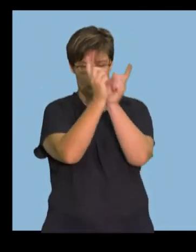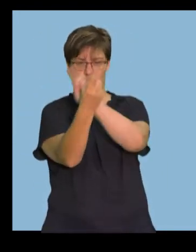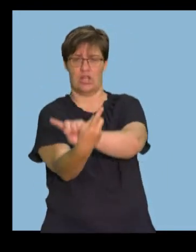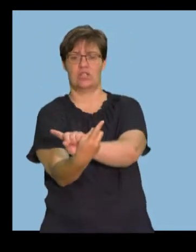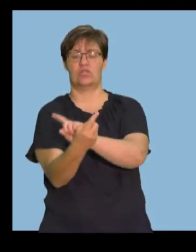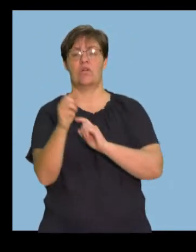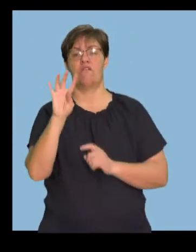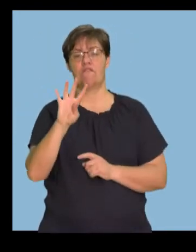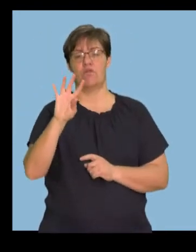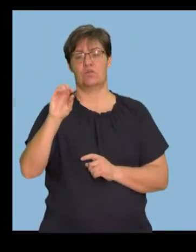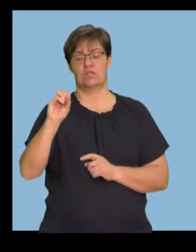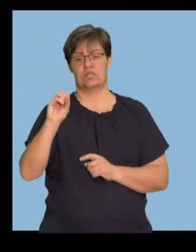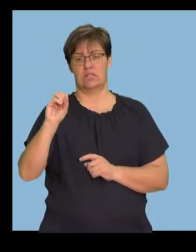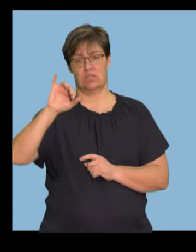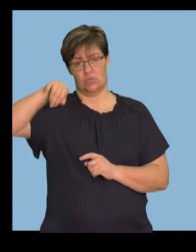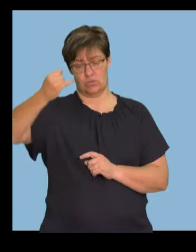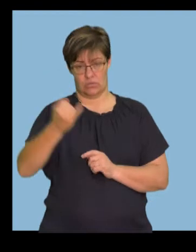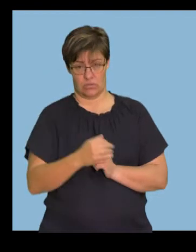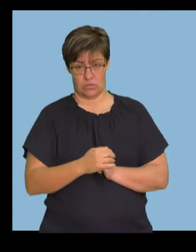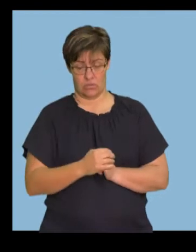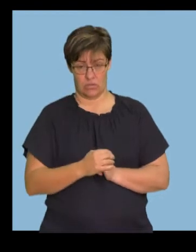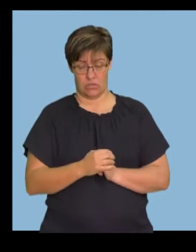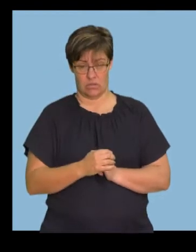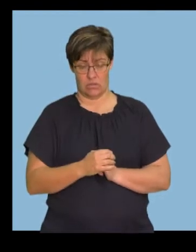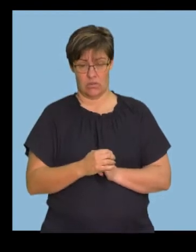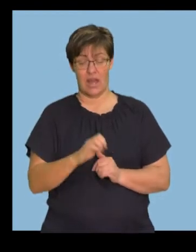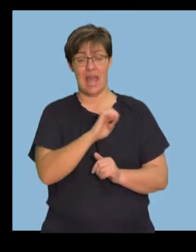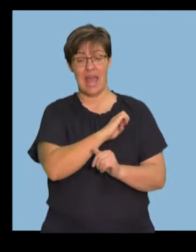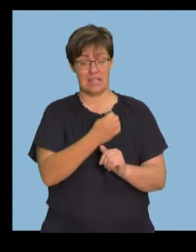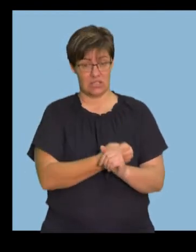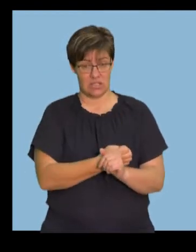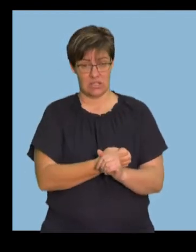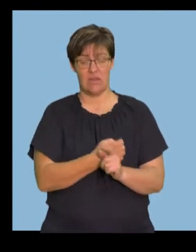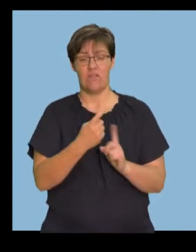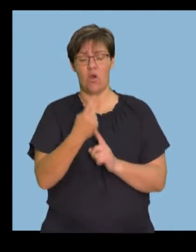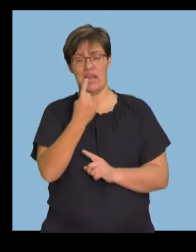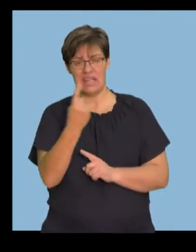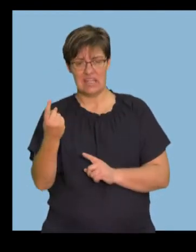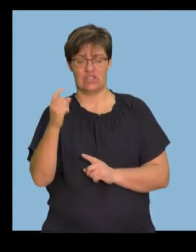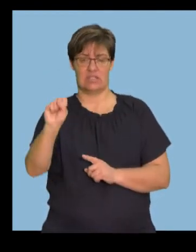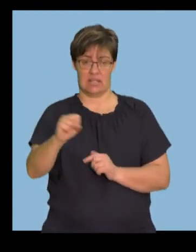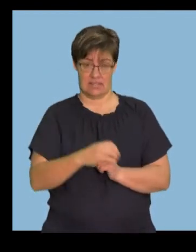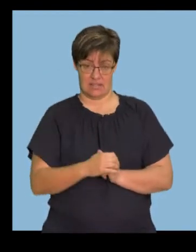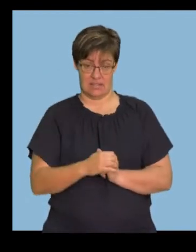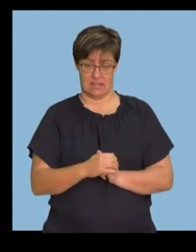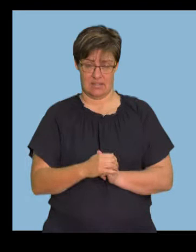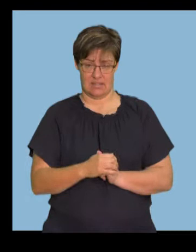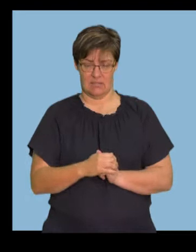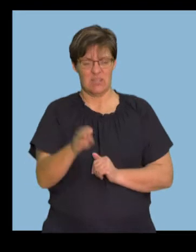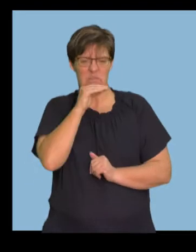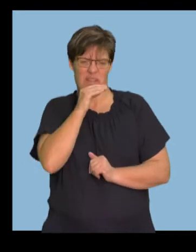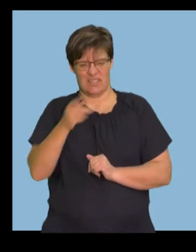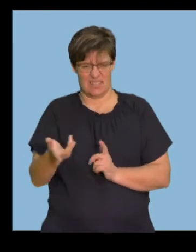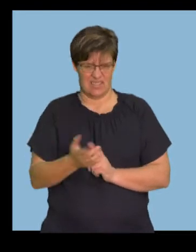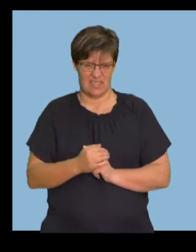actually dissipate 40 joules of energy for every second.